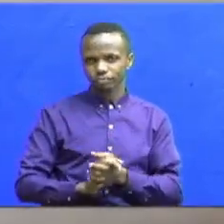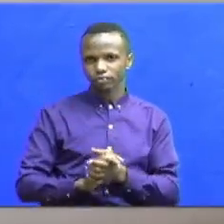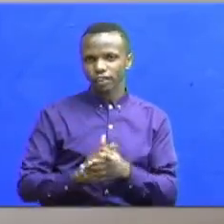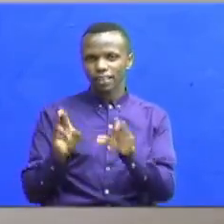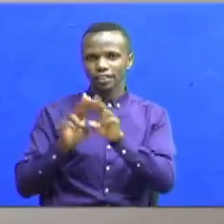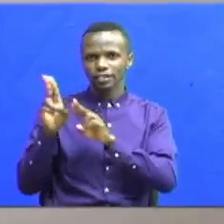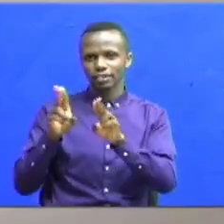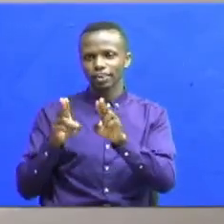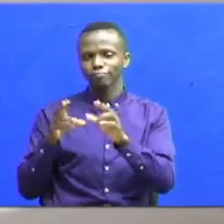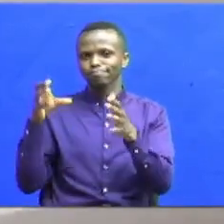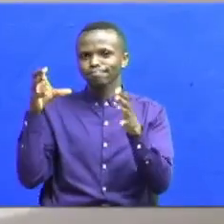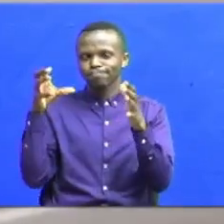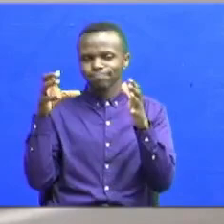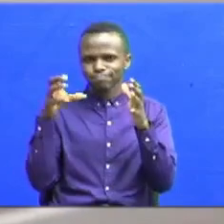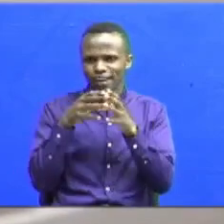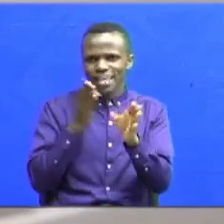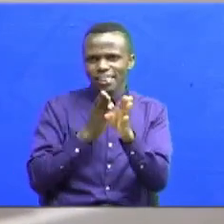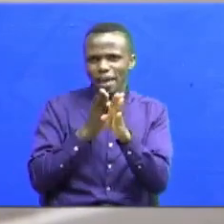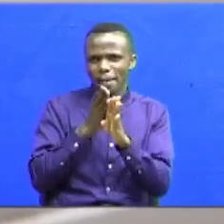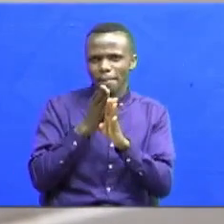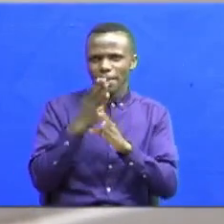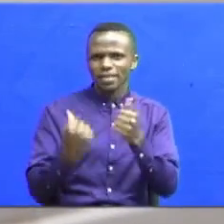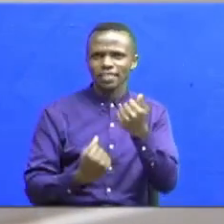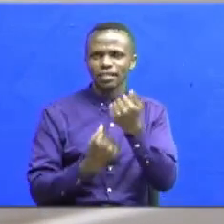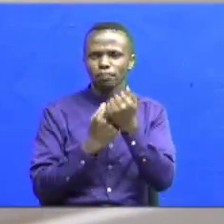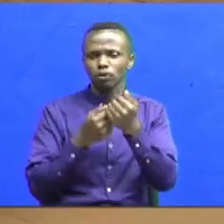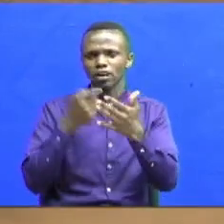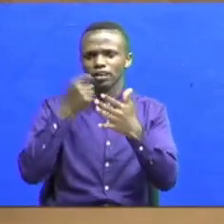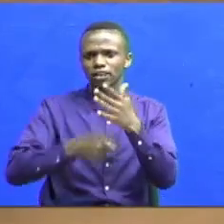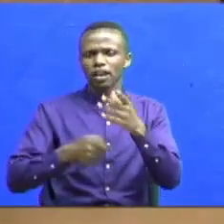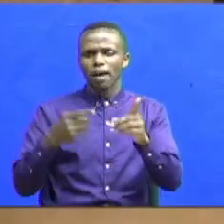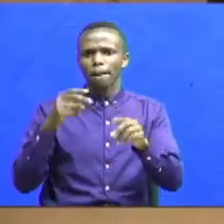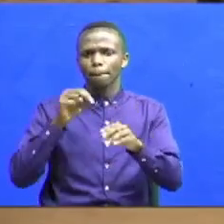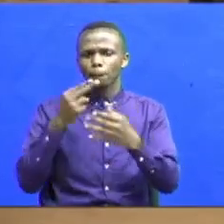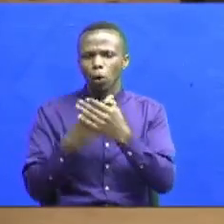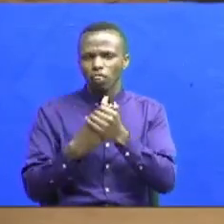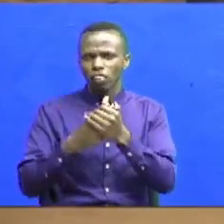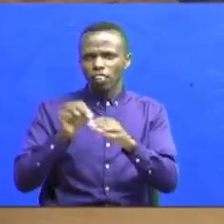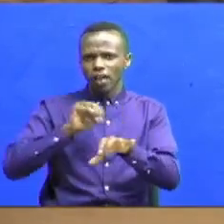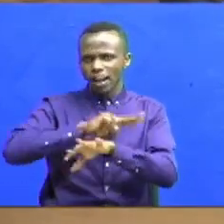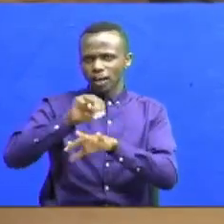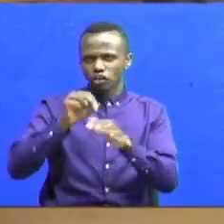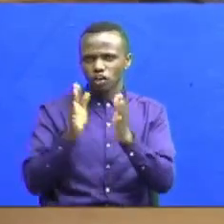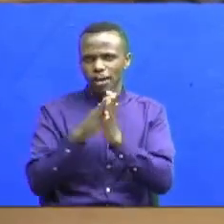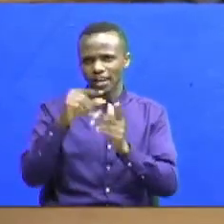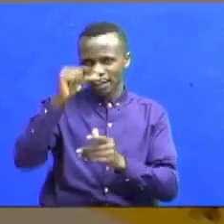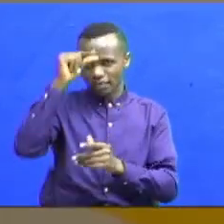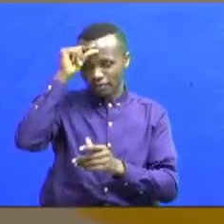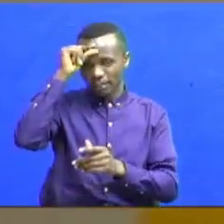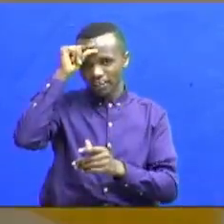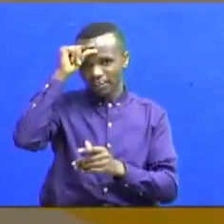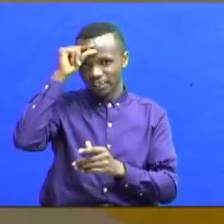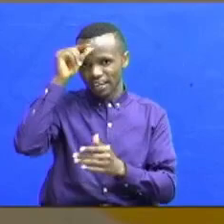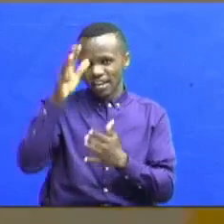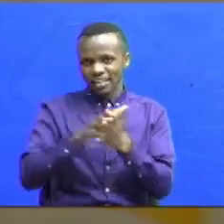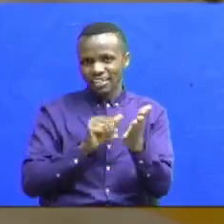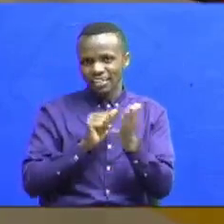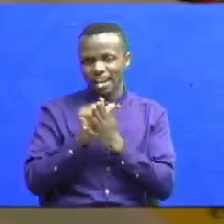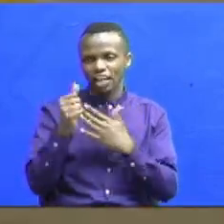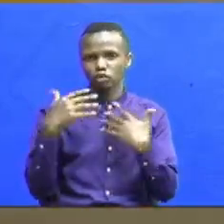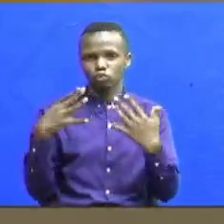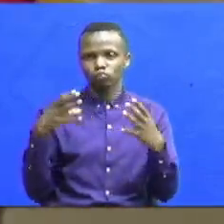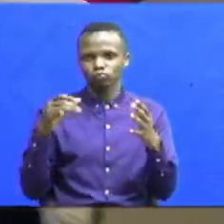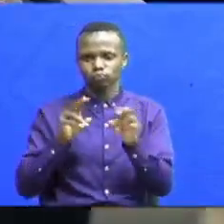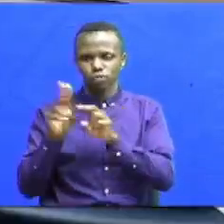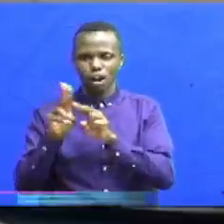key organ supporting SMEs, which in turn supply revenue to both national and county governments. A major disruption in either or both transport sector